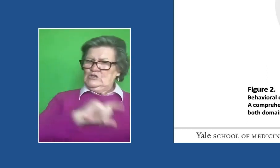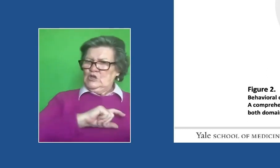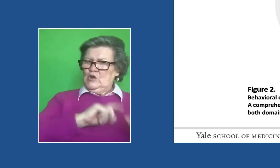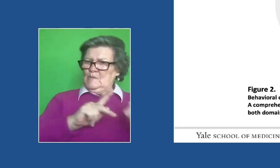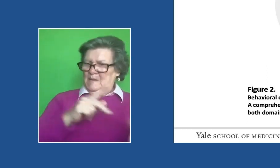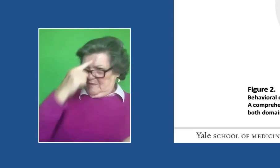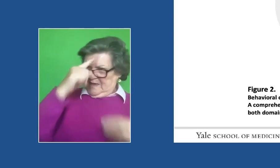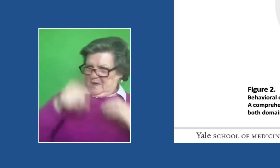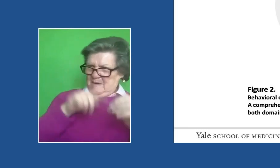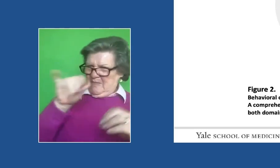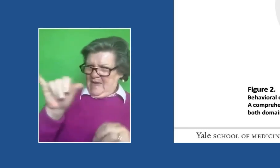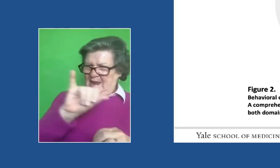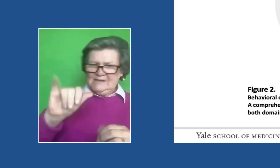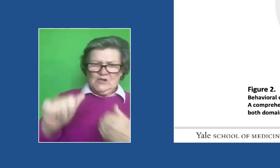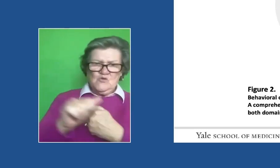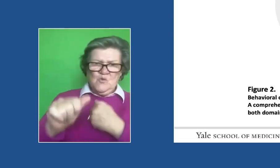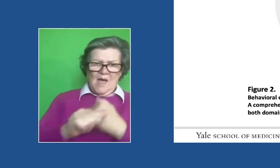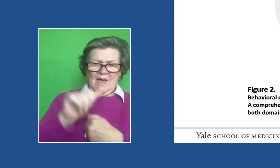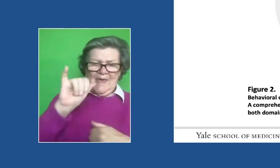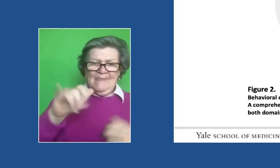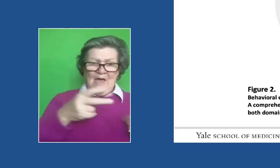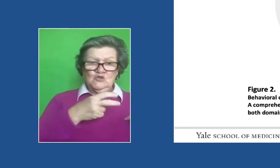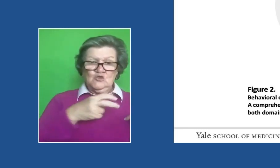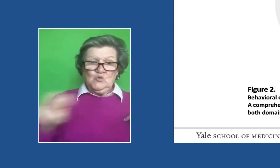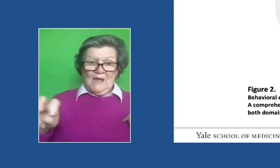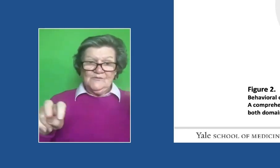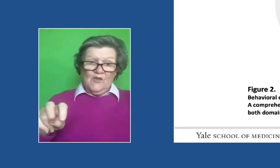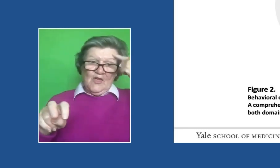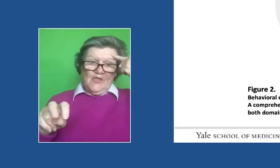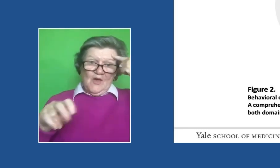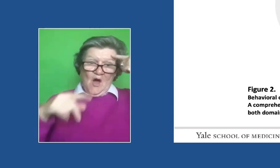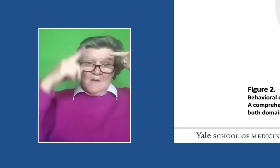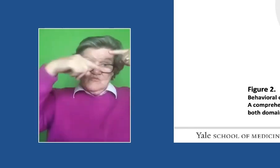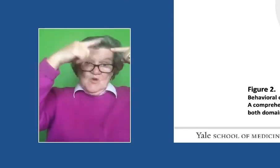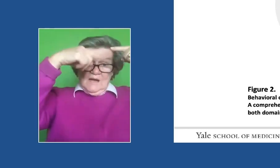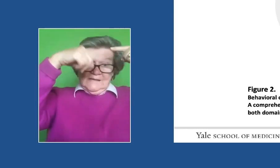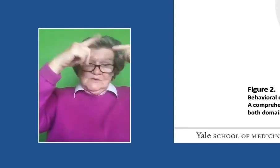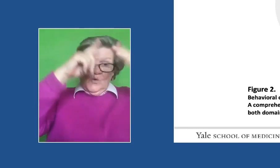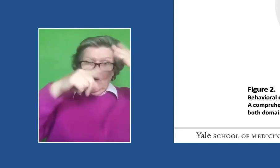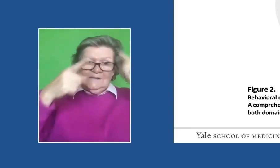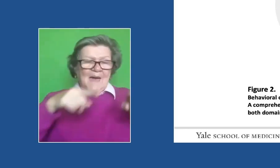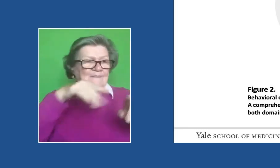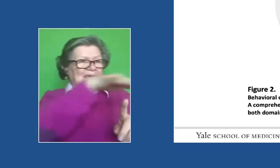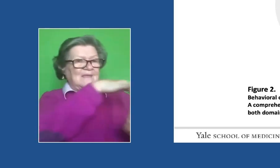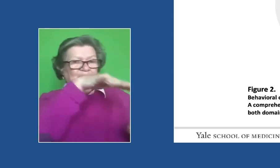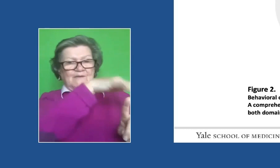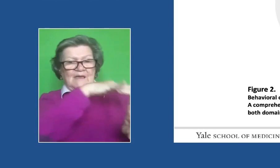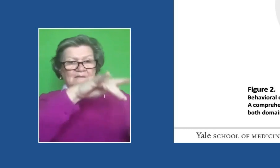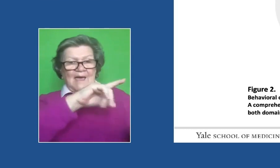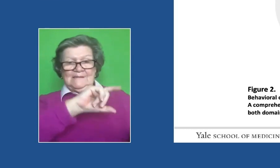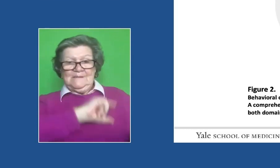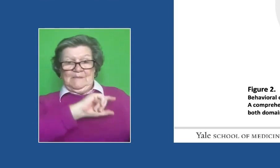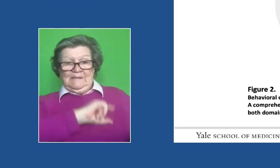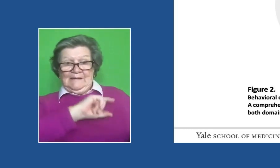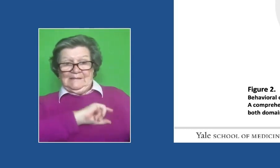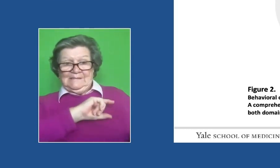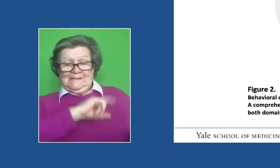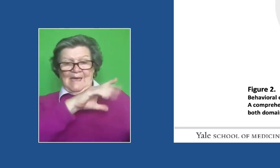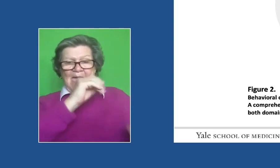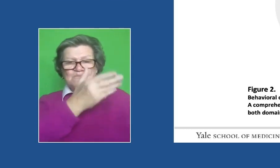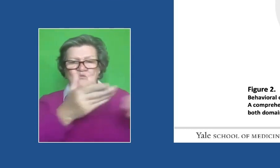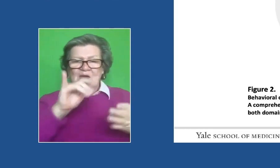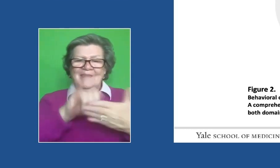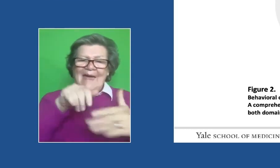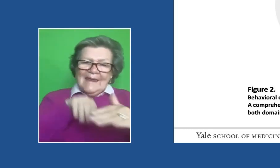they sometimes can transfer the thought process of what might be happening in the field as a police officer and bring that into the clinical